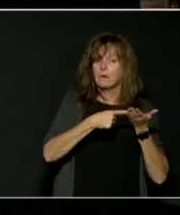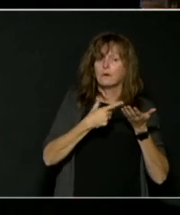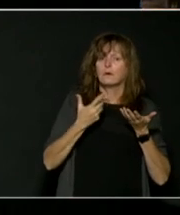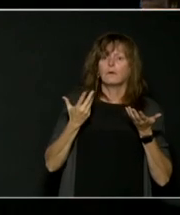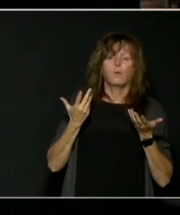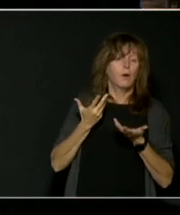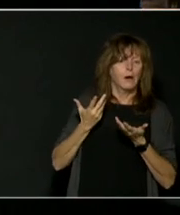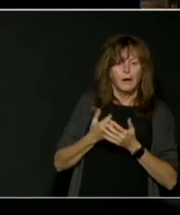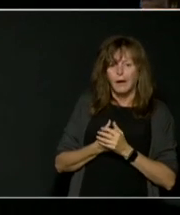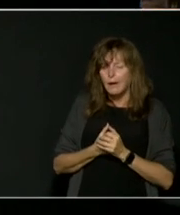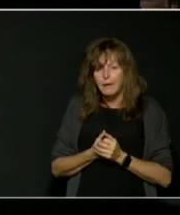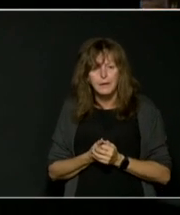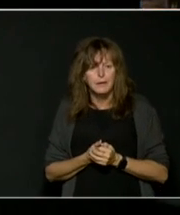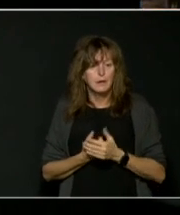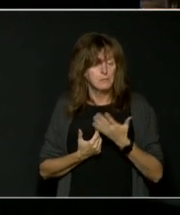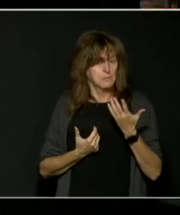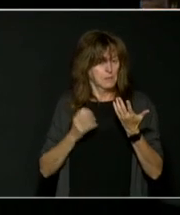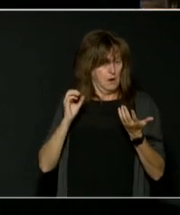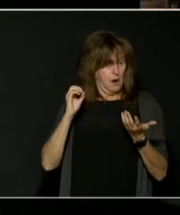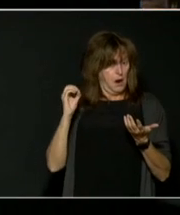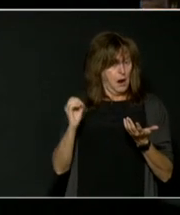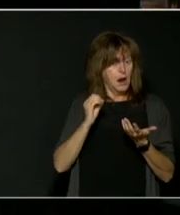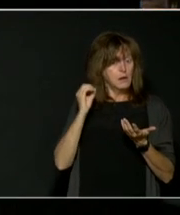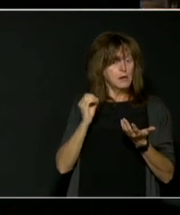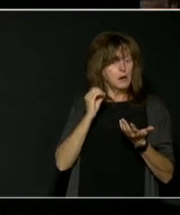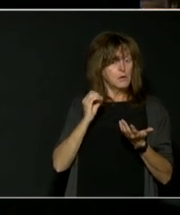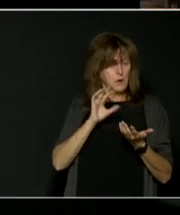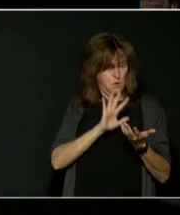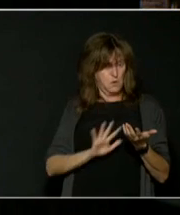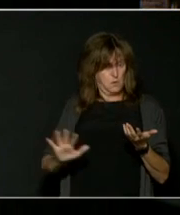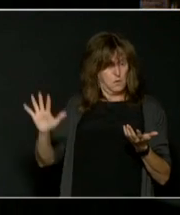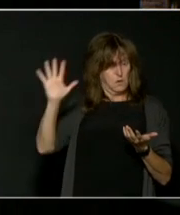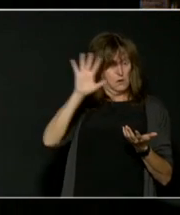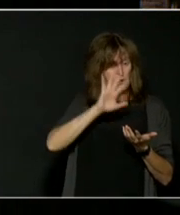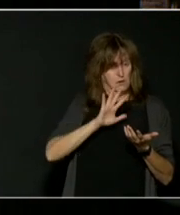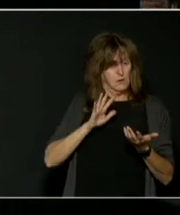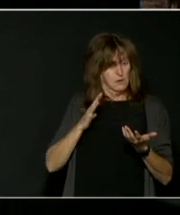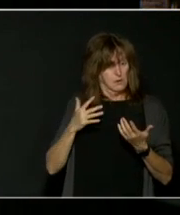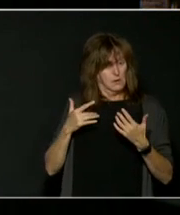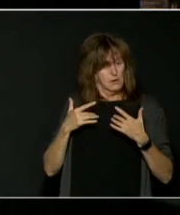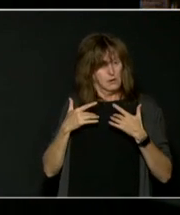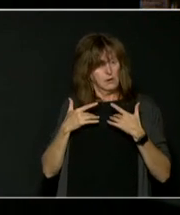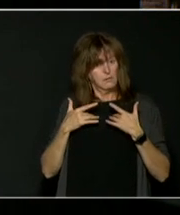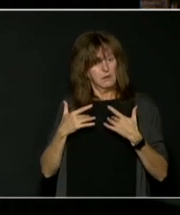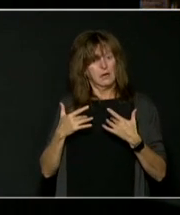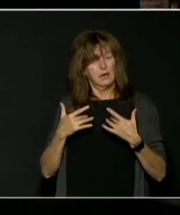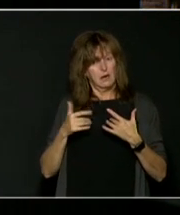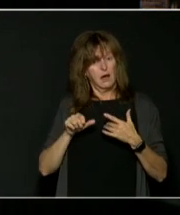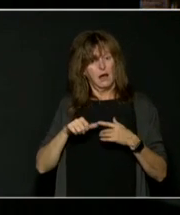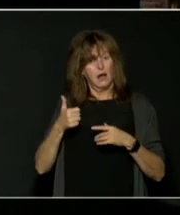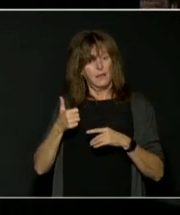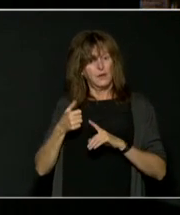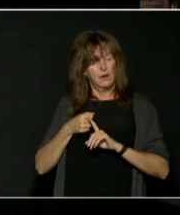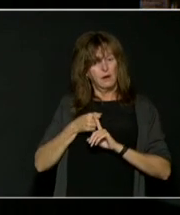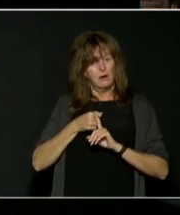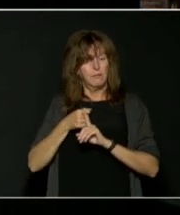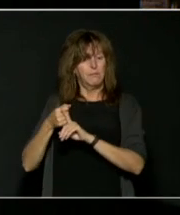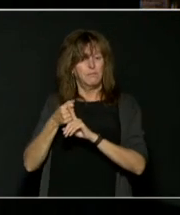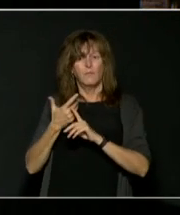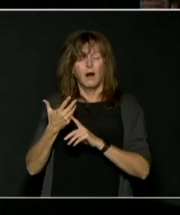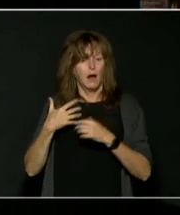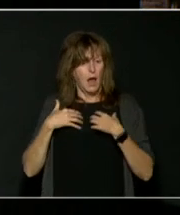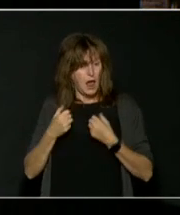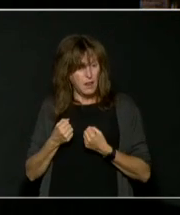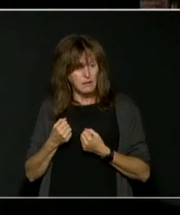terms of overdoses and other negative health outcomes as a result of the lockdown that we